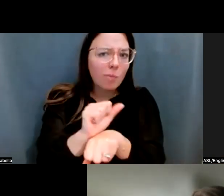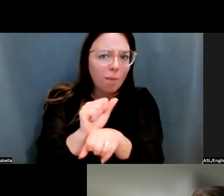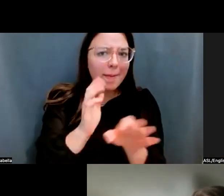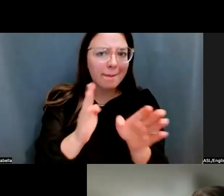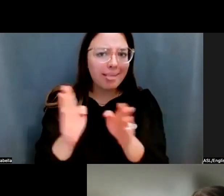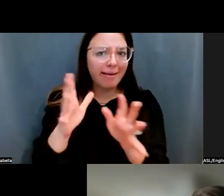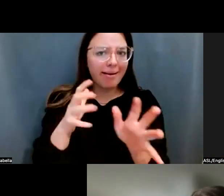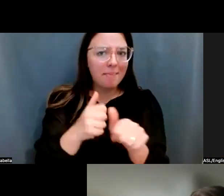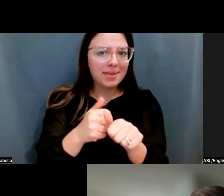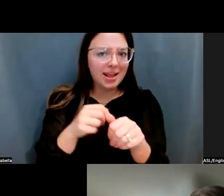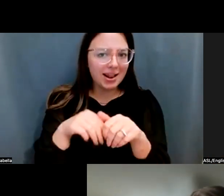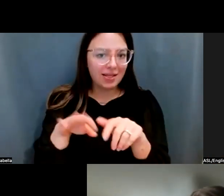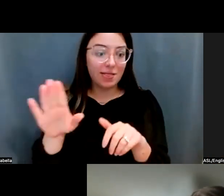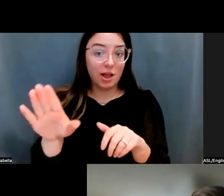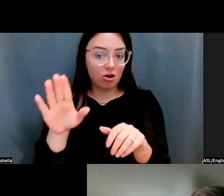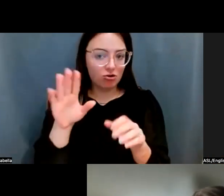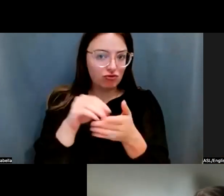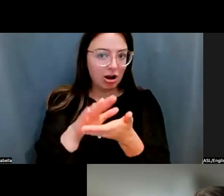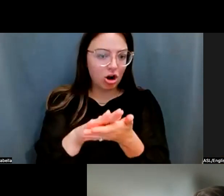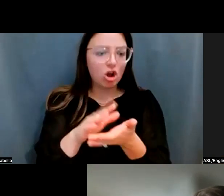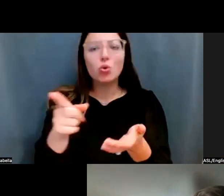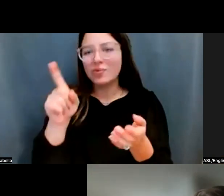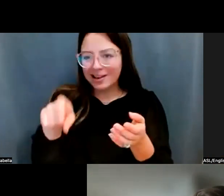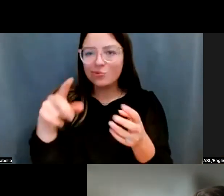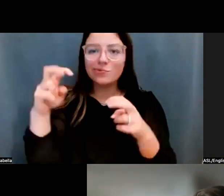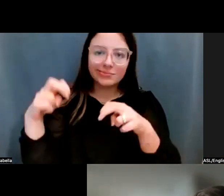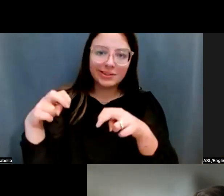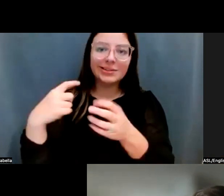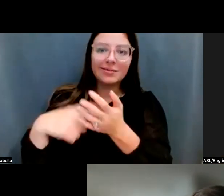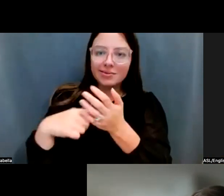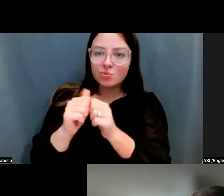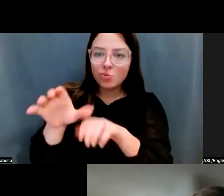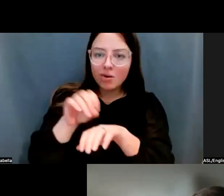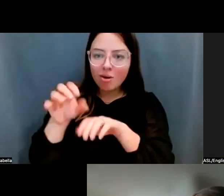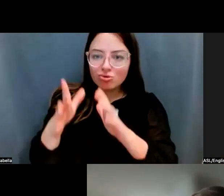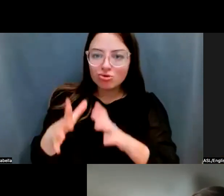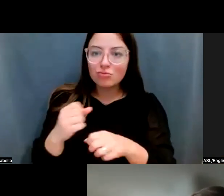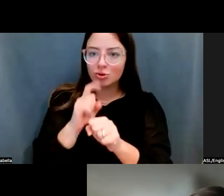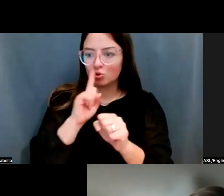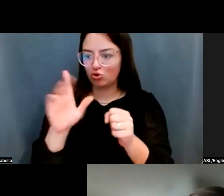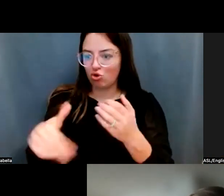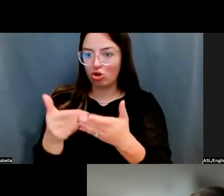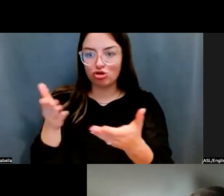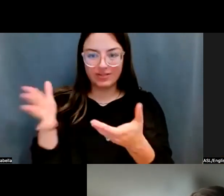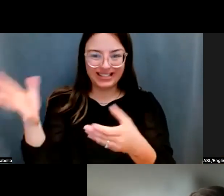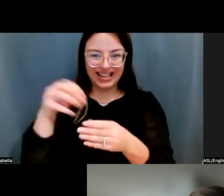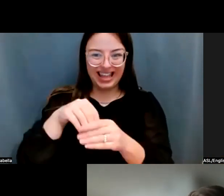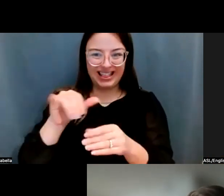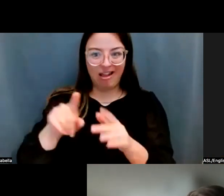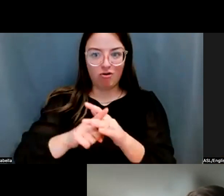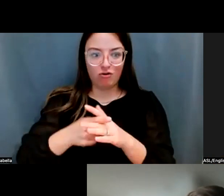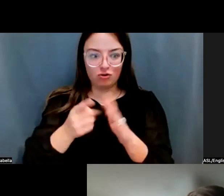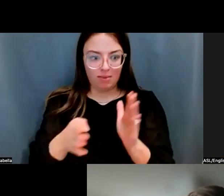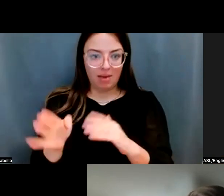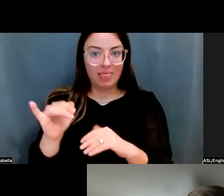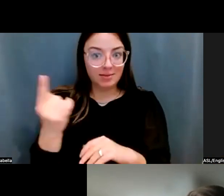record, but you likely need to go over it with your counselor to make sure that whatever services are in that original plan are something